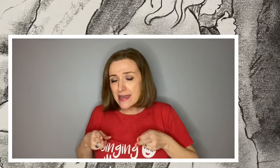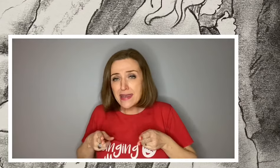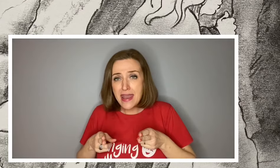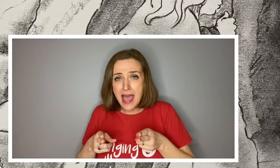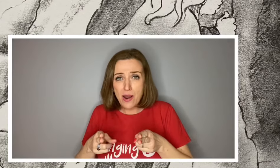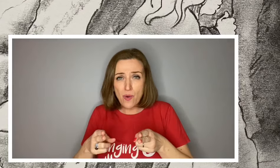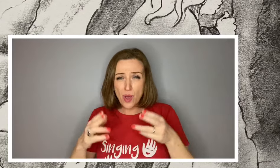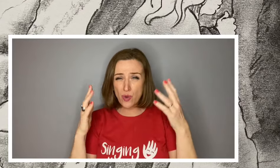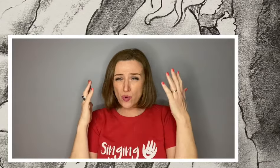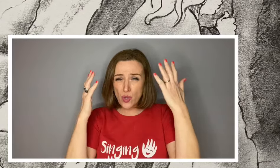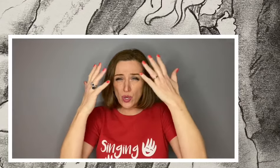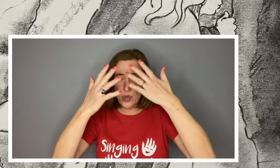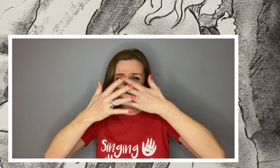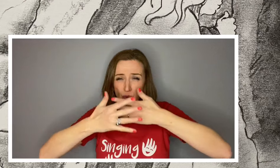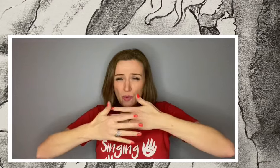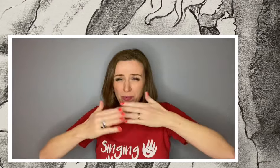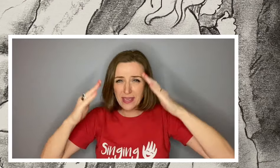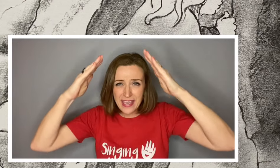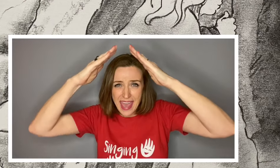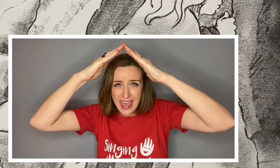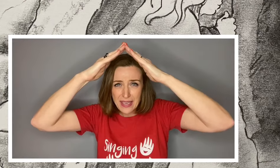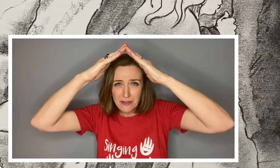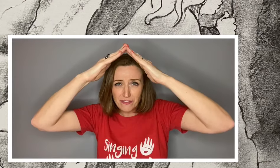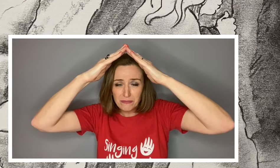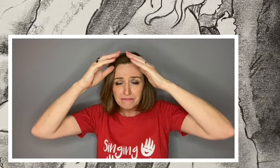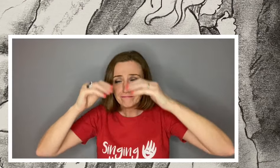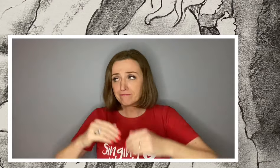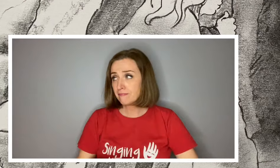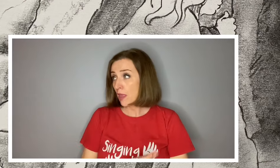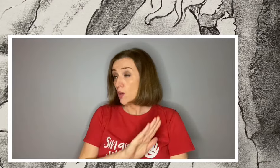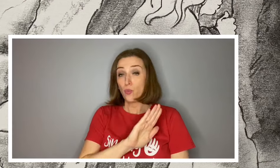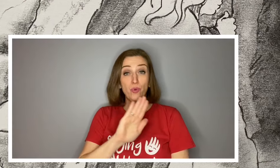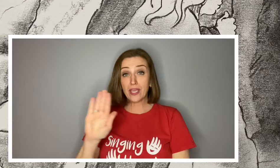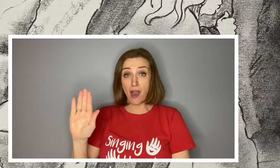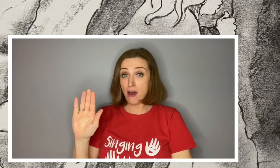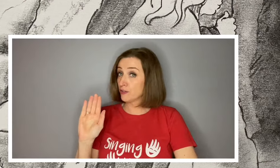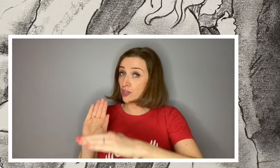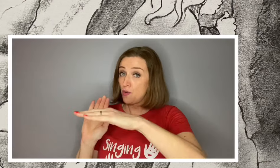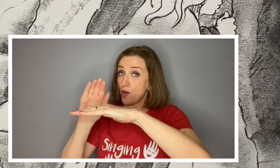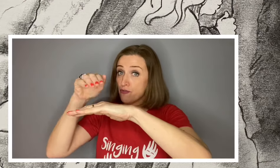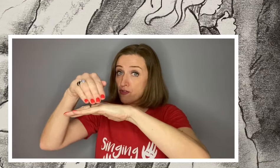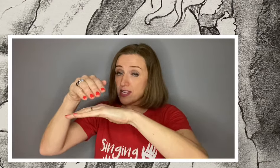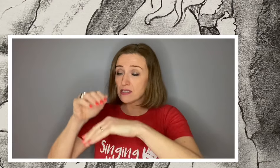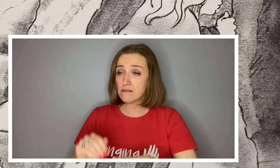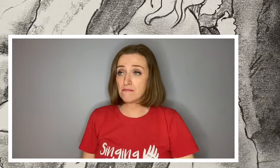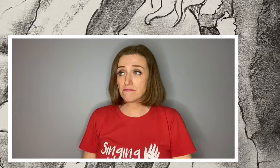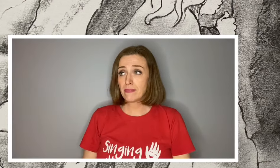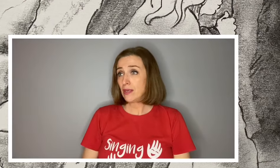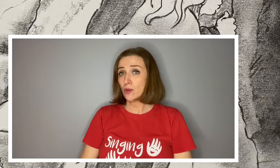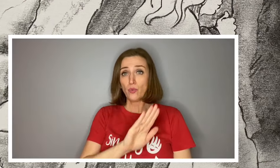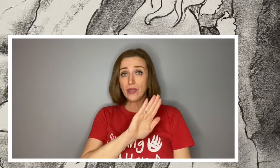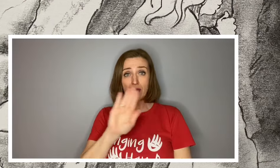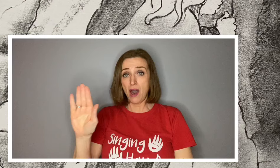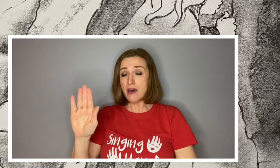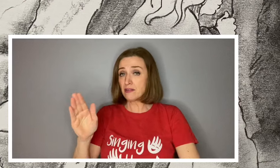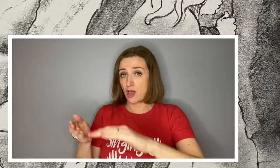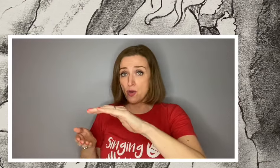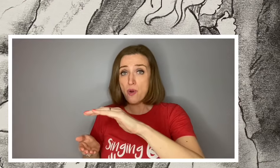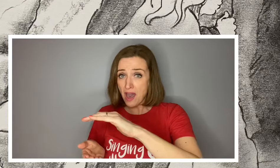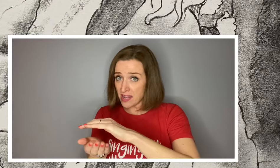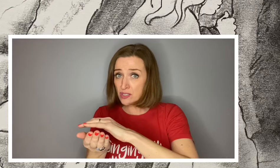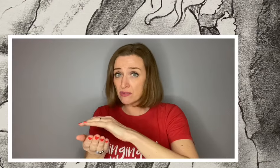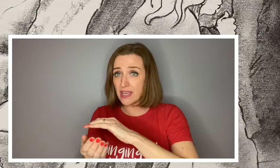A narrow, gloomy cave. We can't go over it. We can't